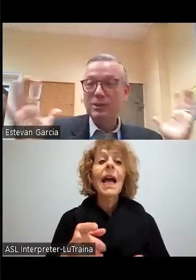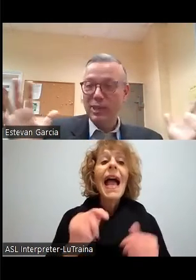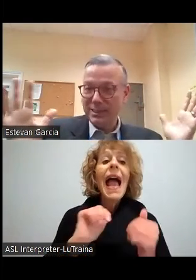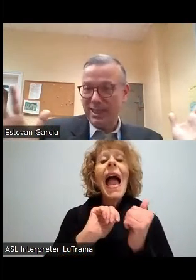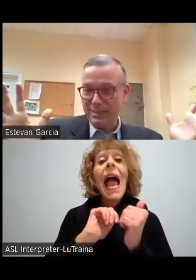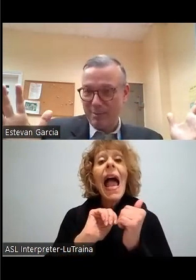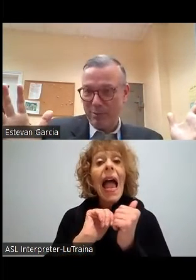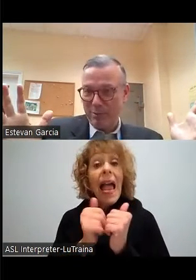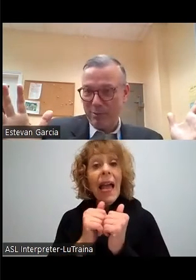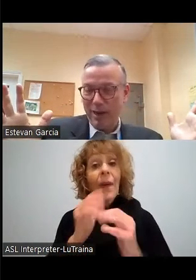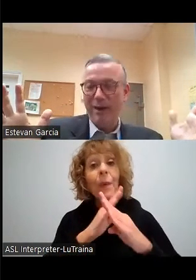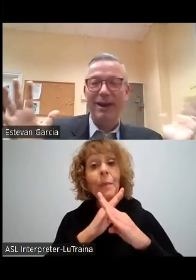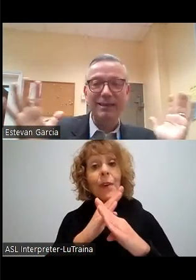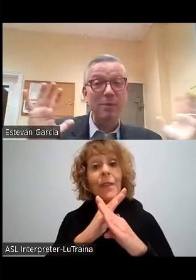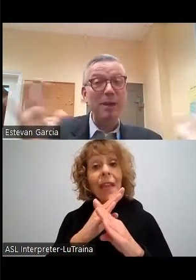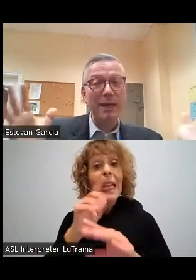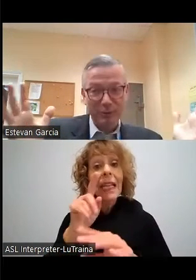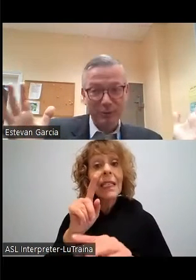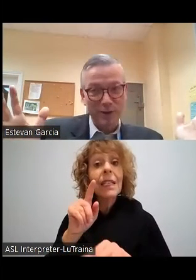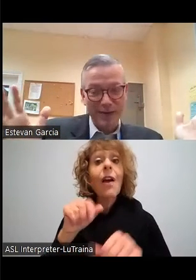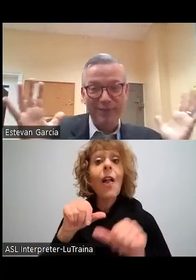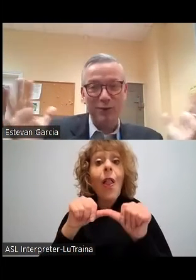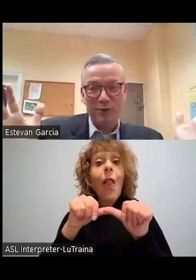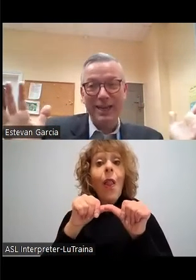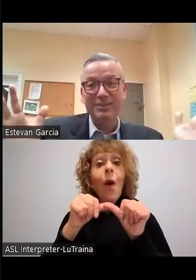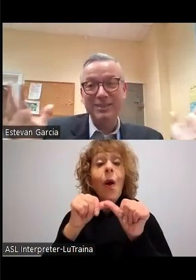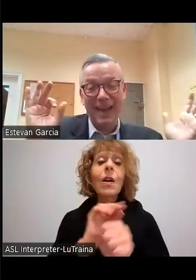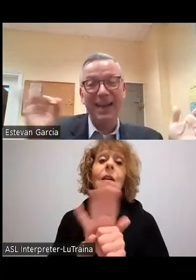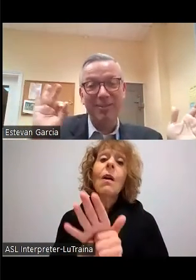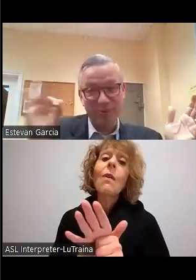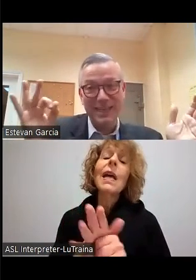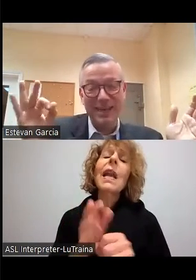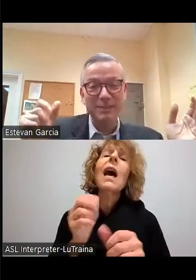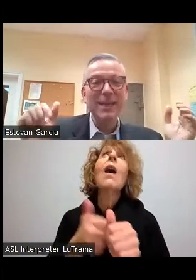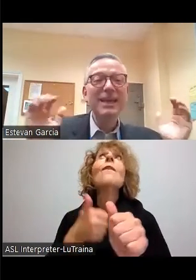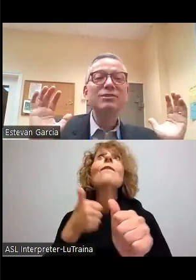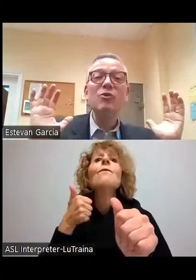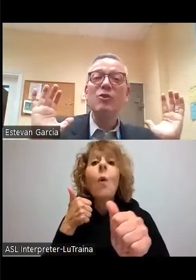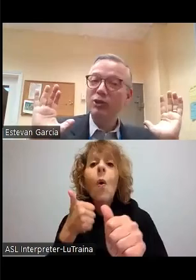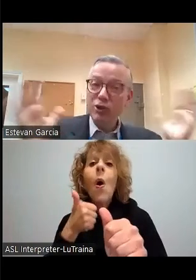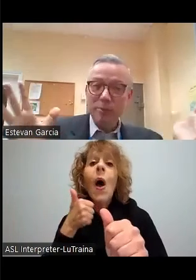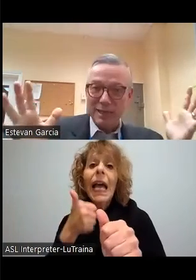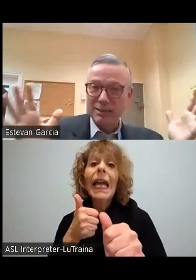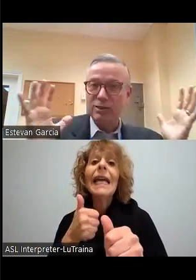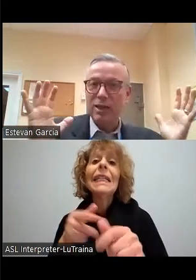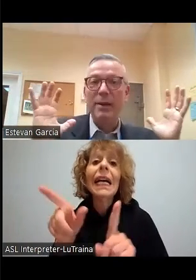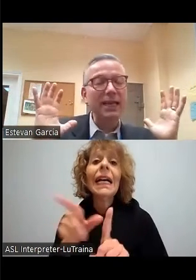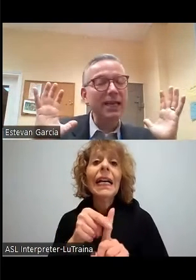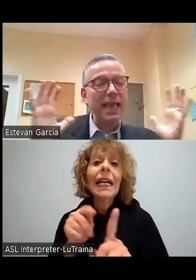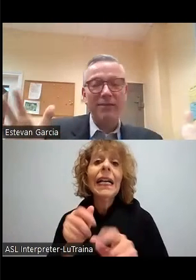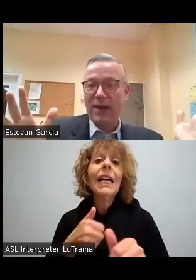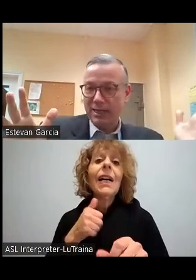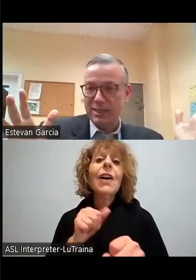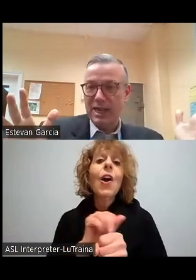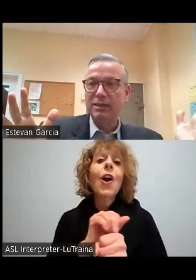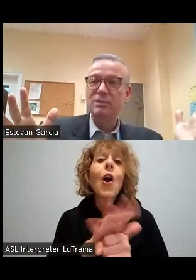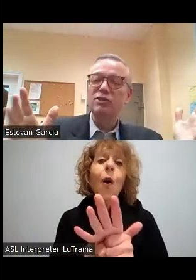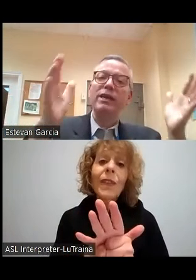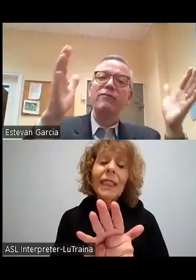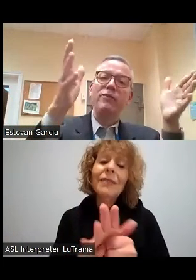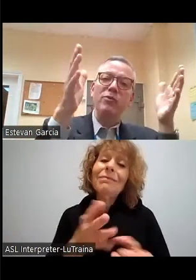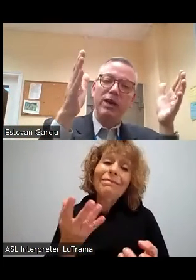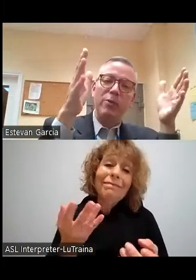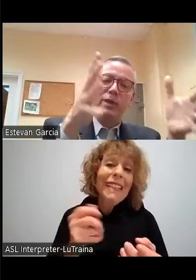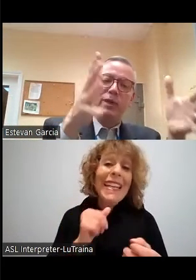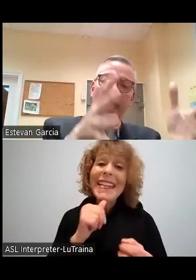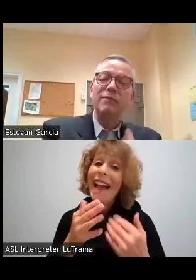if it was just that simple, right? I did my best to avoid it for 3 years and I got it 3 times. So do your best, but get vaccinated. So